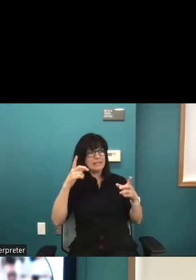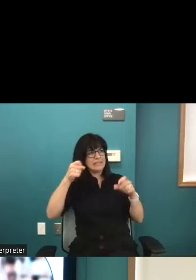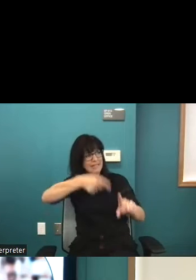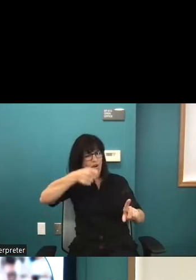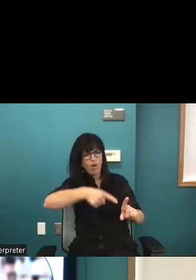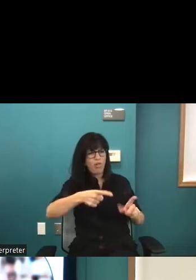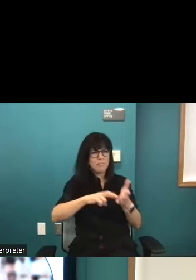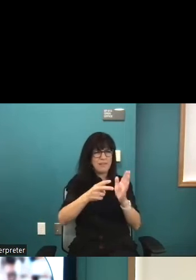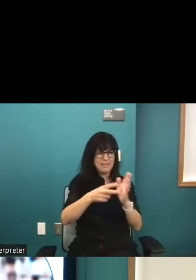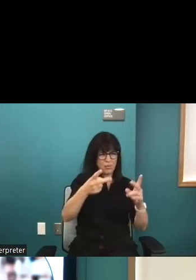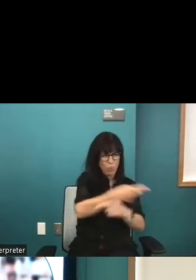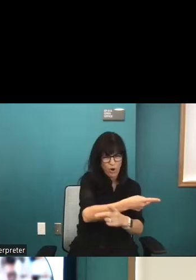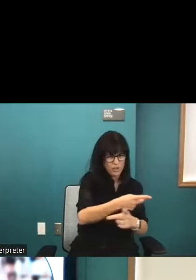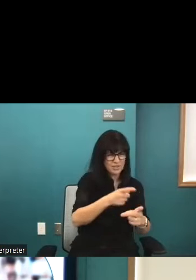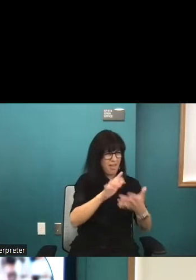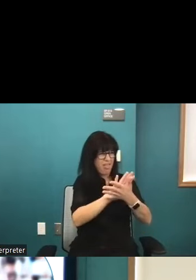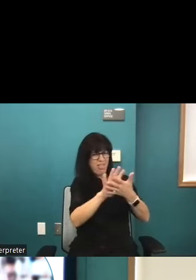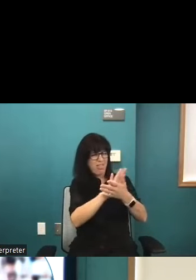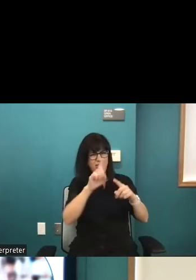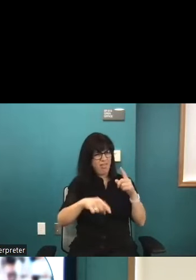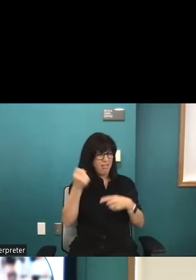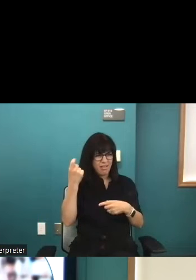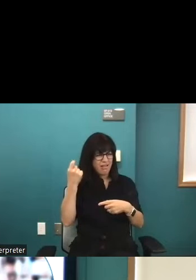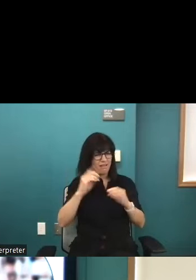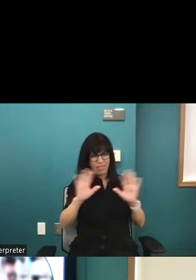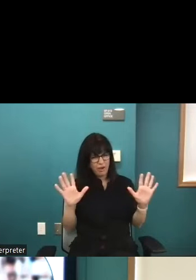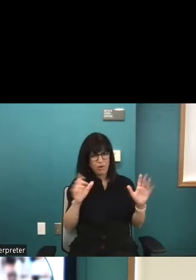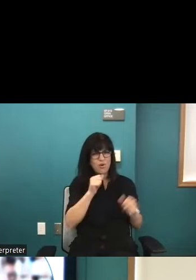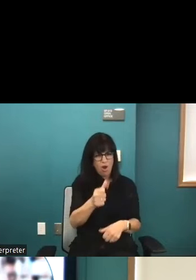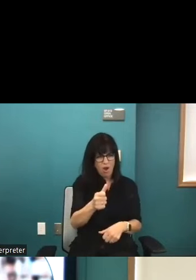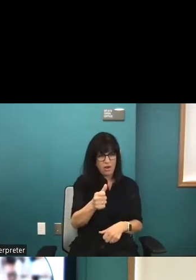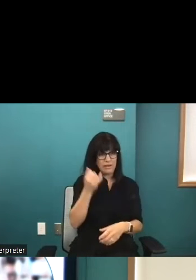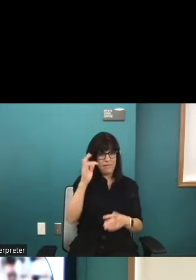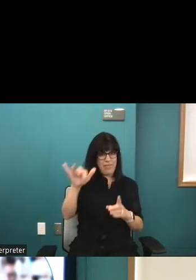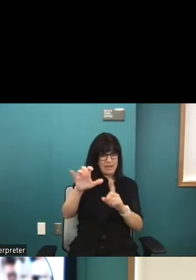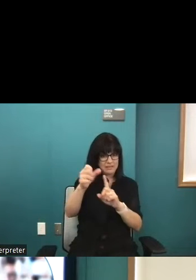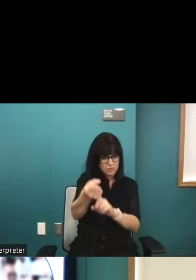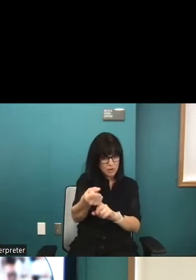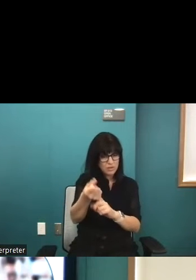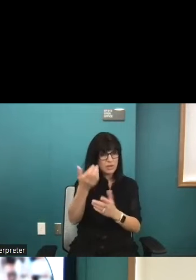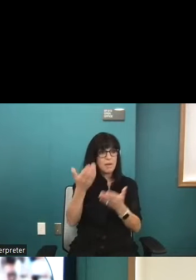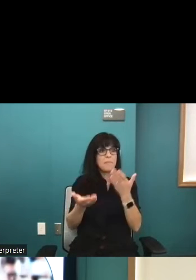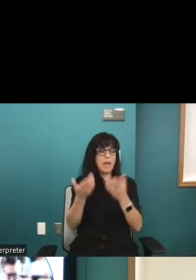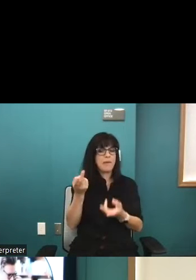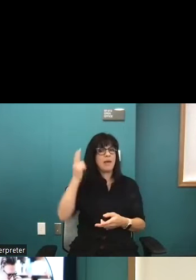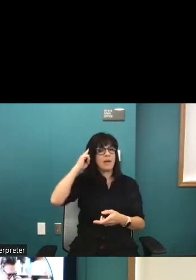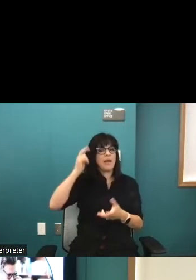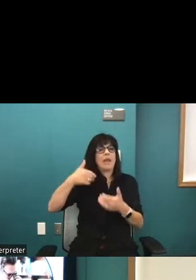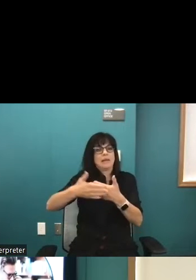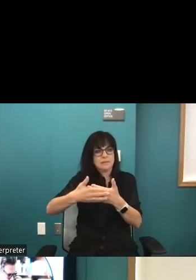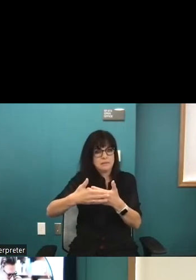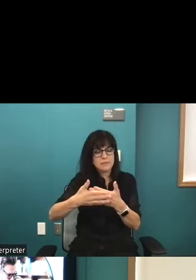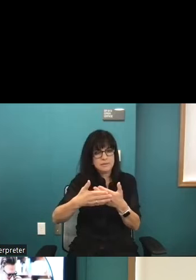poor signal, which obviously, as we know, that doesn't help with clarity. And if that's the case, then that might be when a cochlear implant's the next